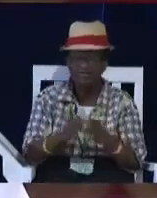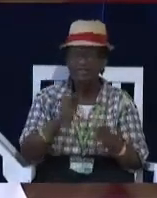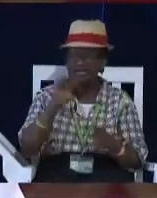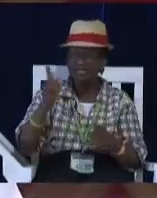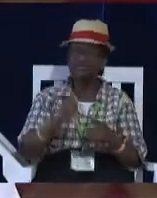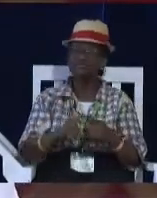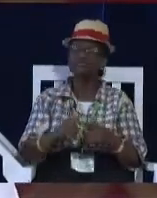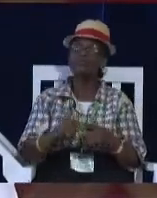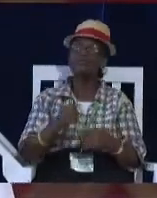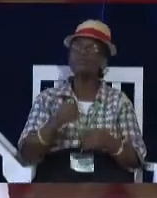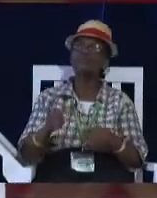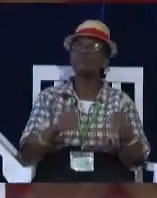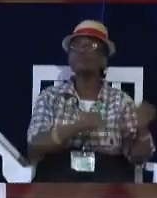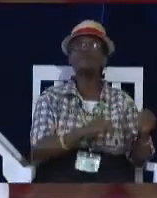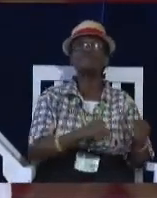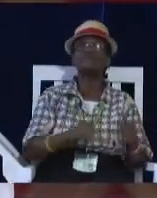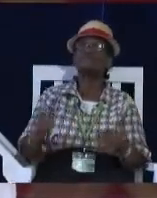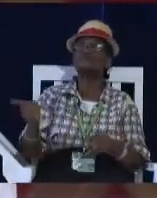becoming.